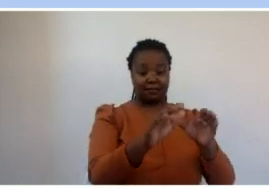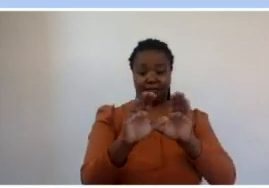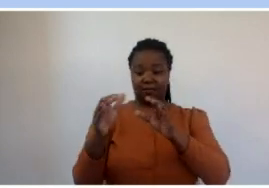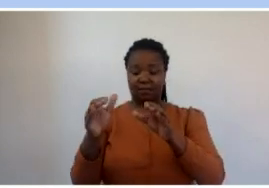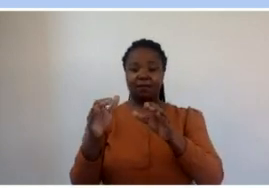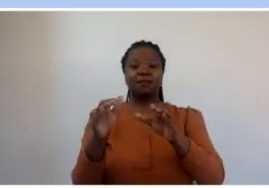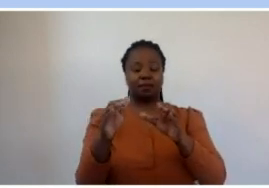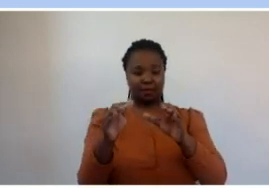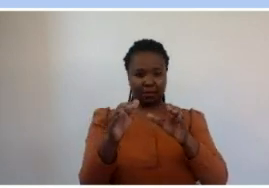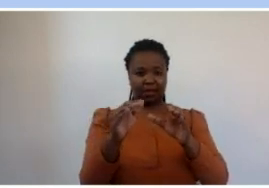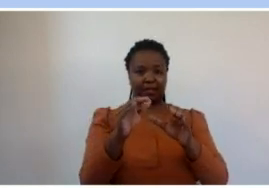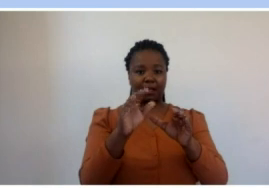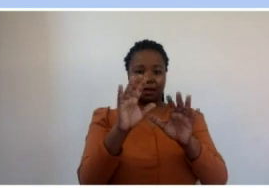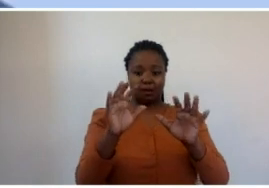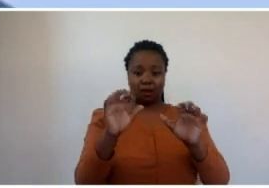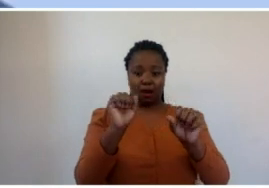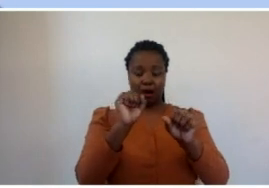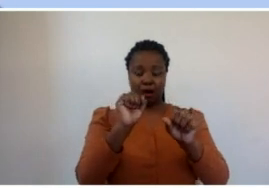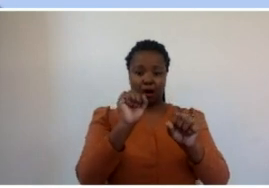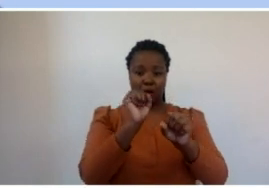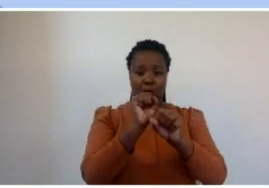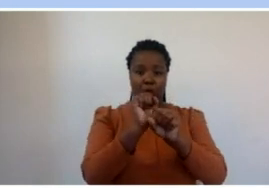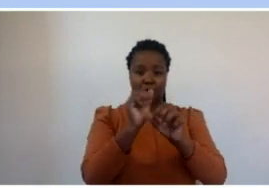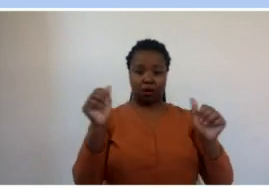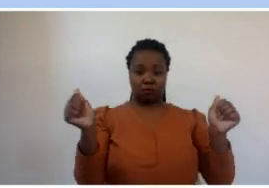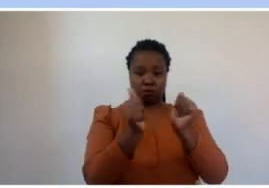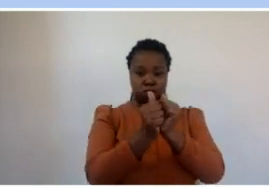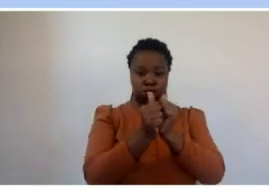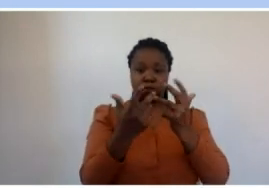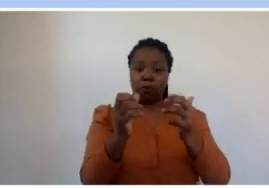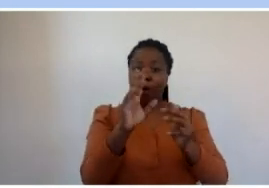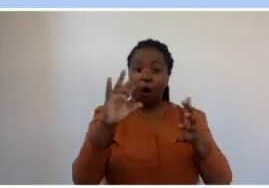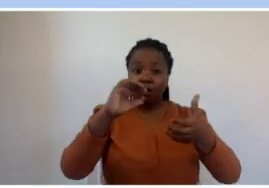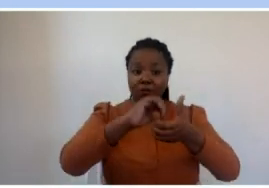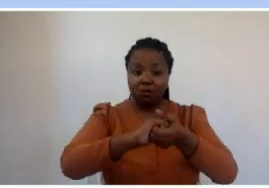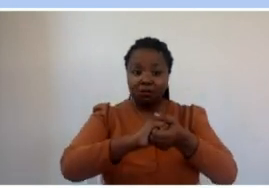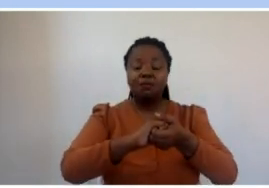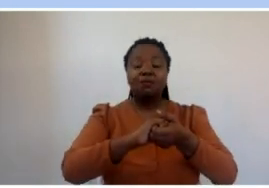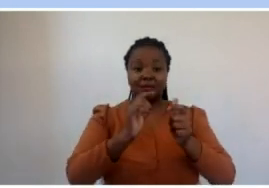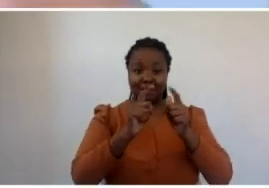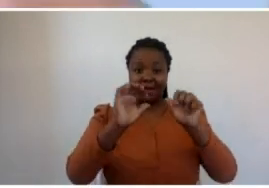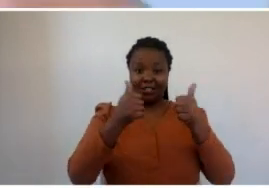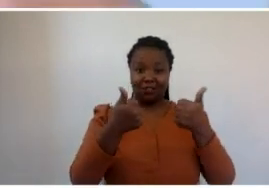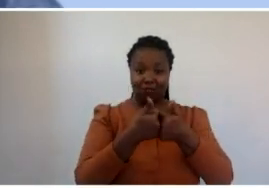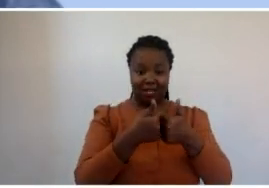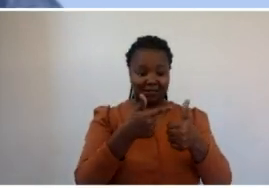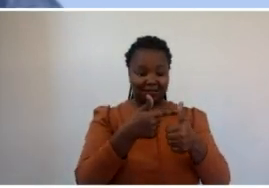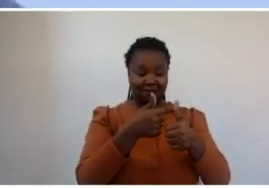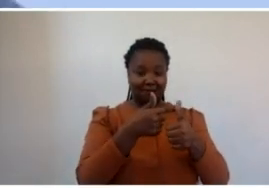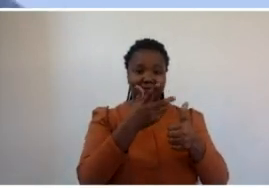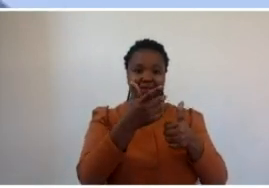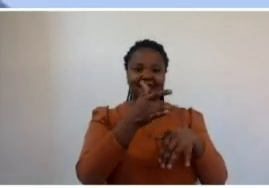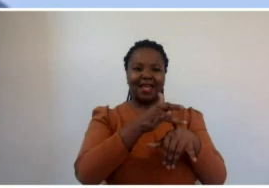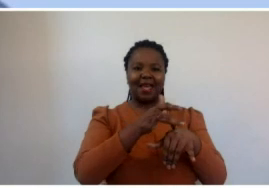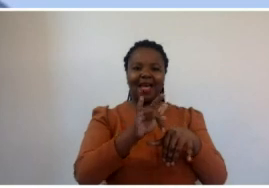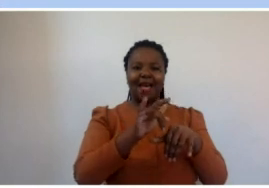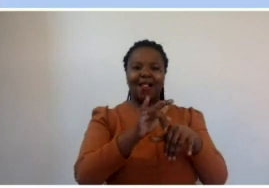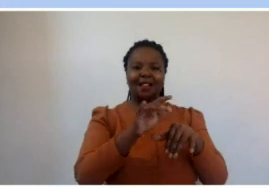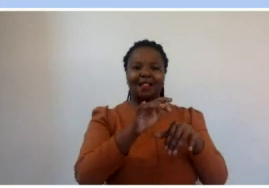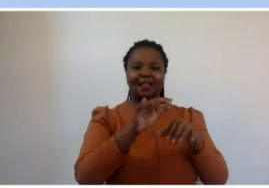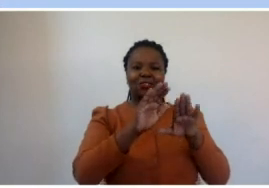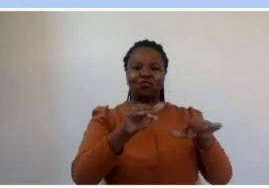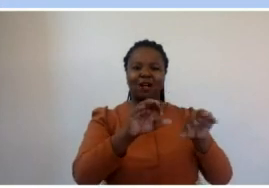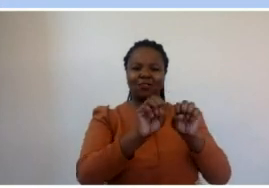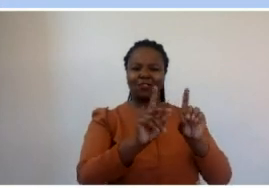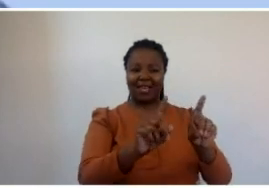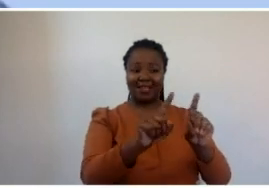each other. So with education, there are two big transitions. There's the transition from early childhood education into the regular school system, and then the